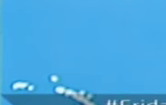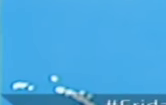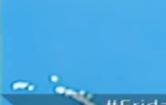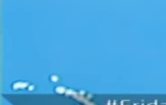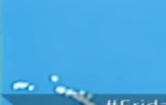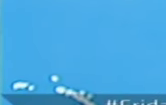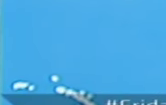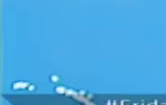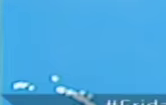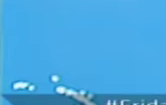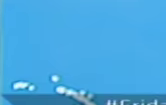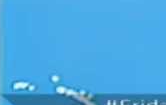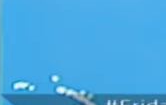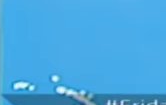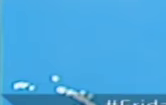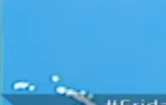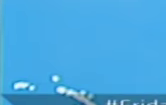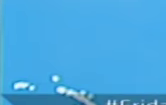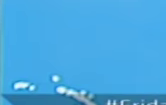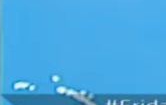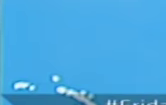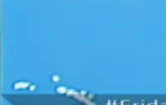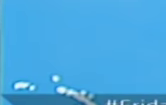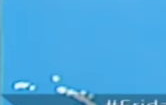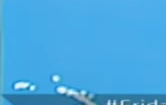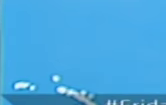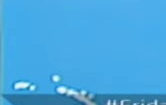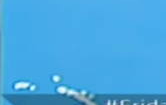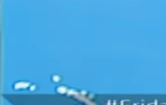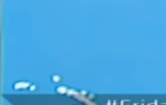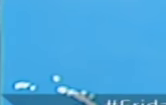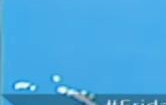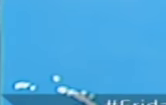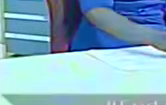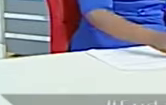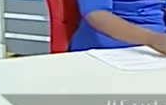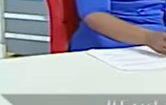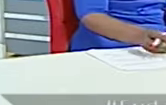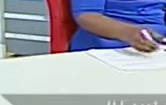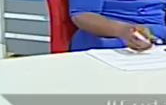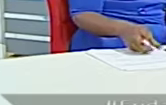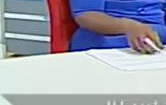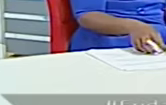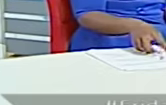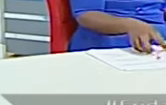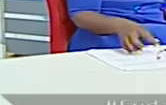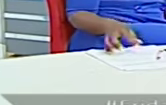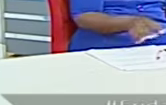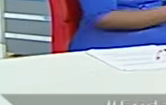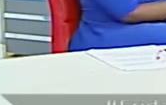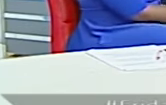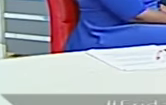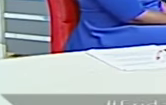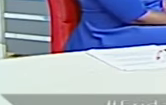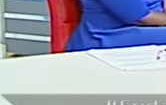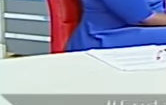illegal for motorists to drive while they are drunk. Well, team, thank you so much for joining us here on Friday Briefing. Very interesting developments